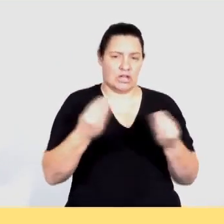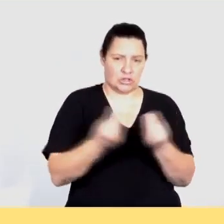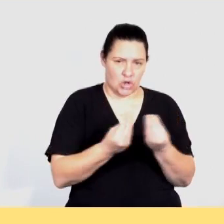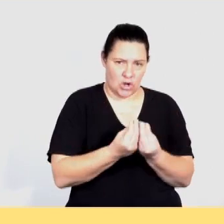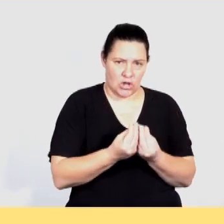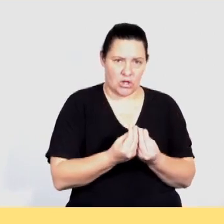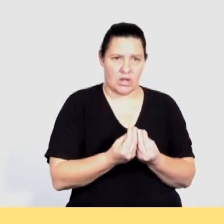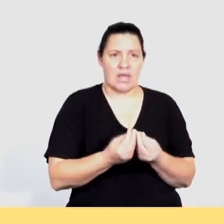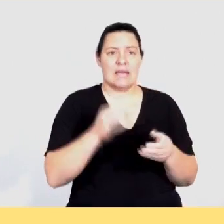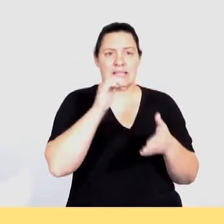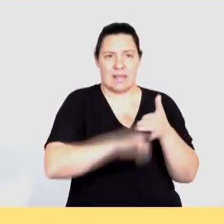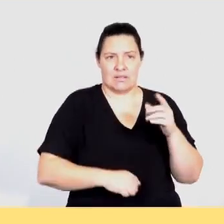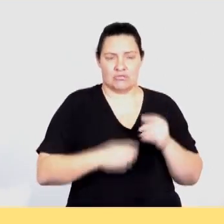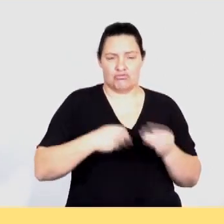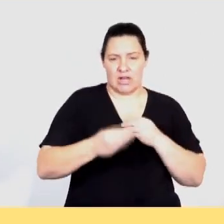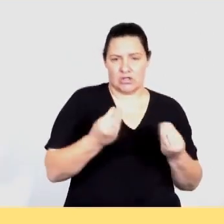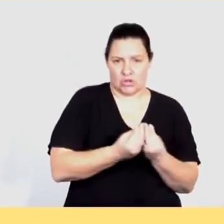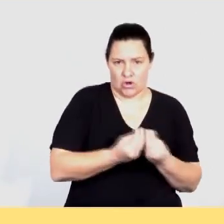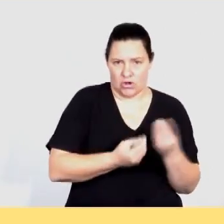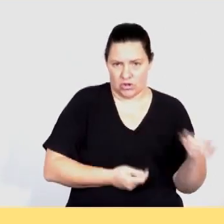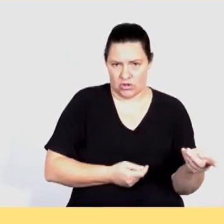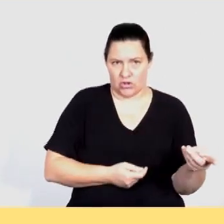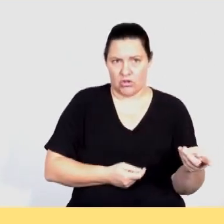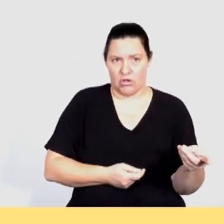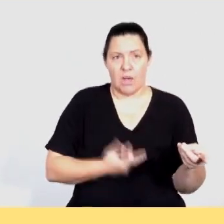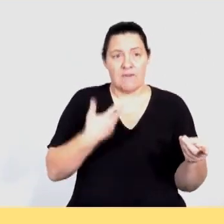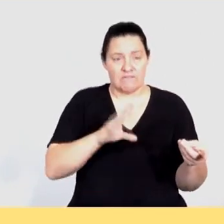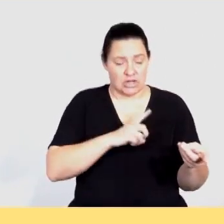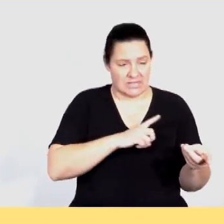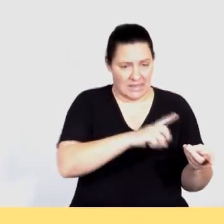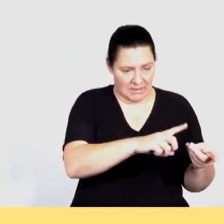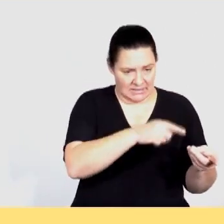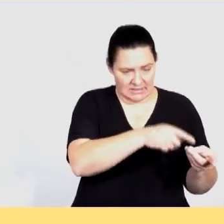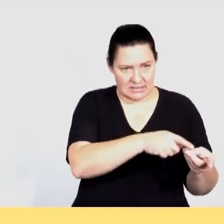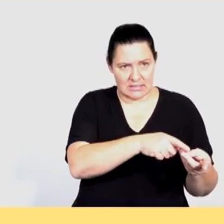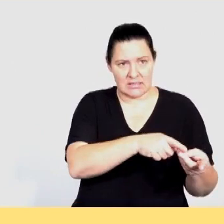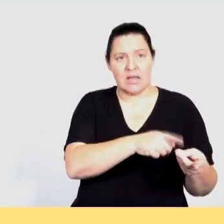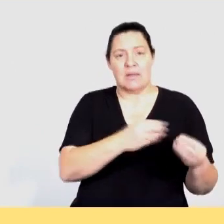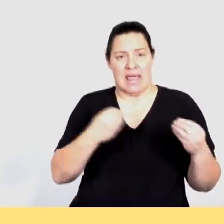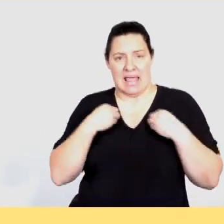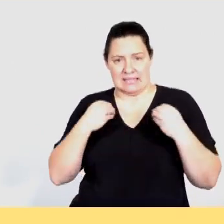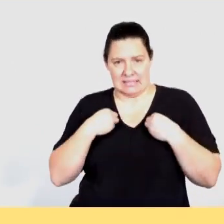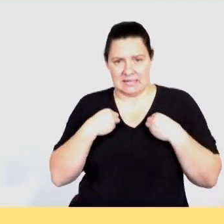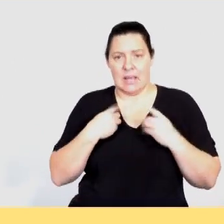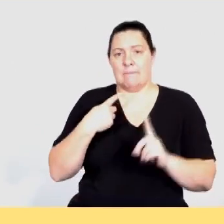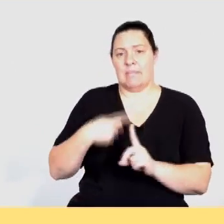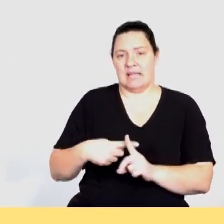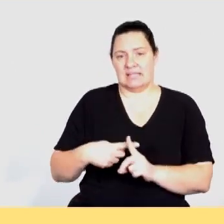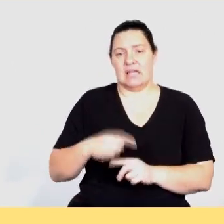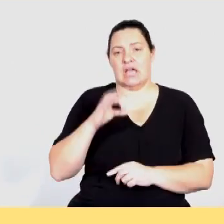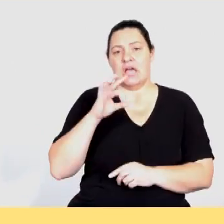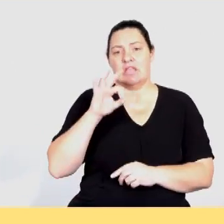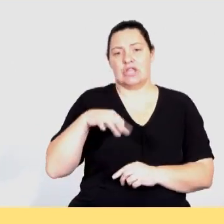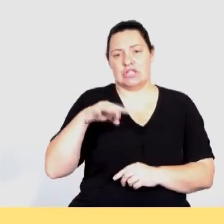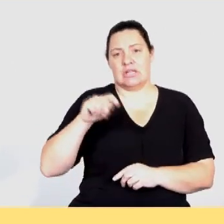trading stock, I debit my trading stock. And once I debit my trading stock, that is an asset